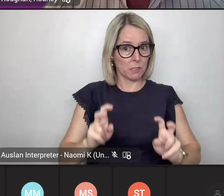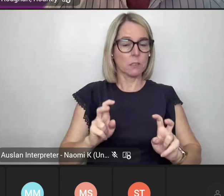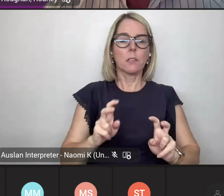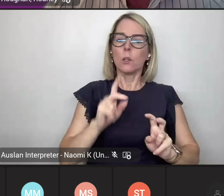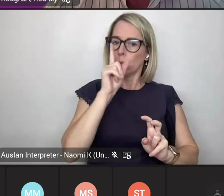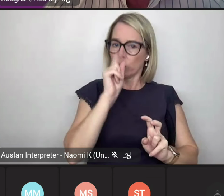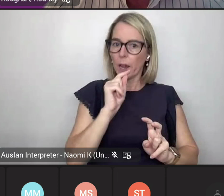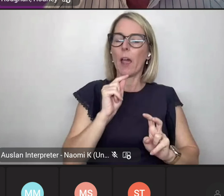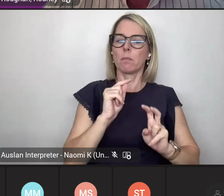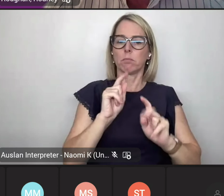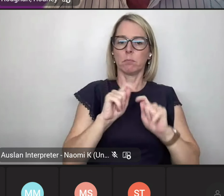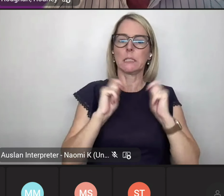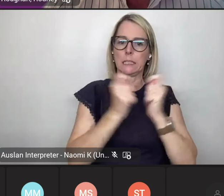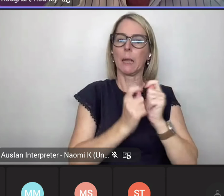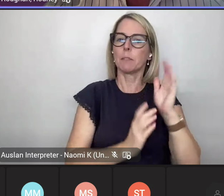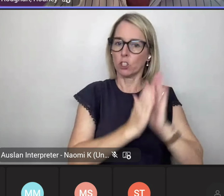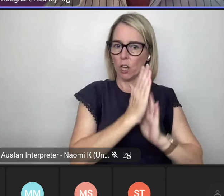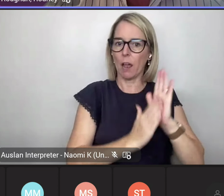Teams.